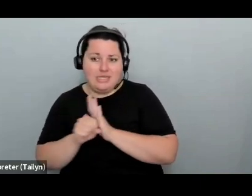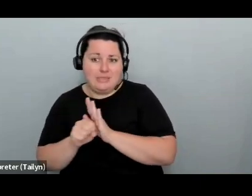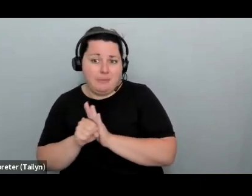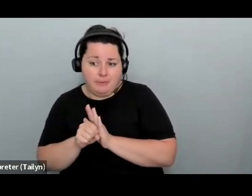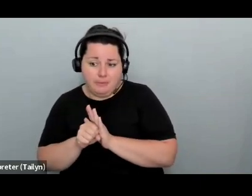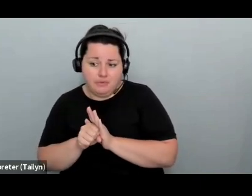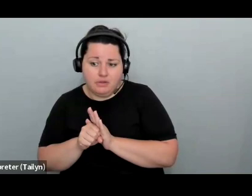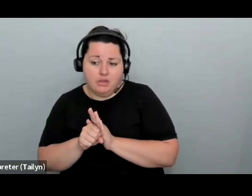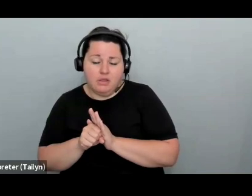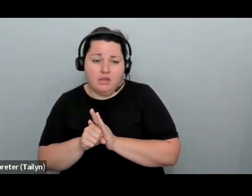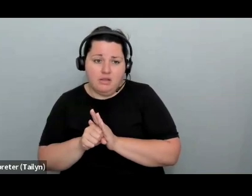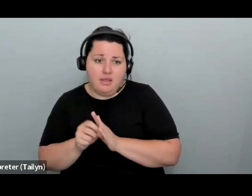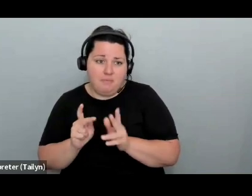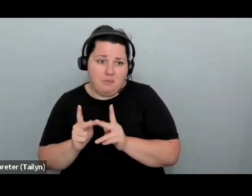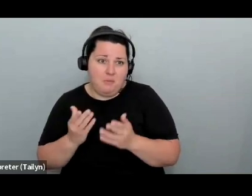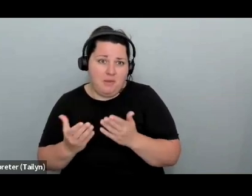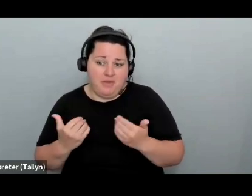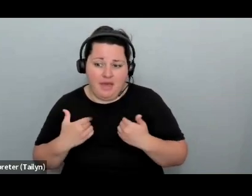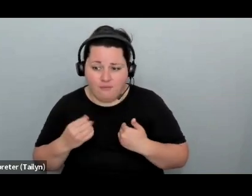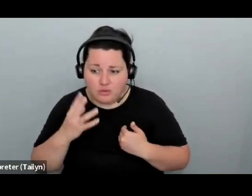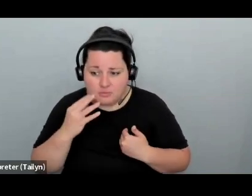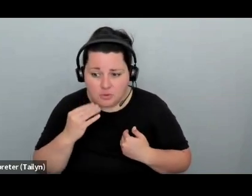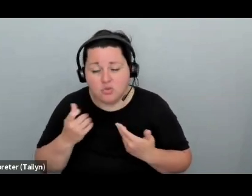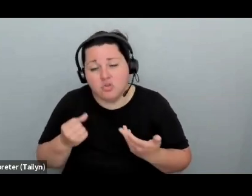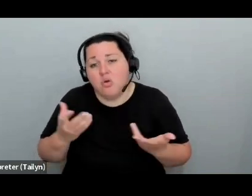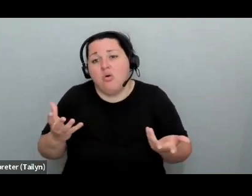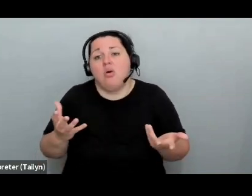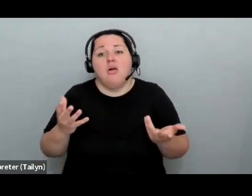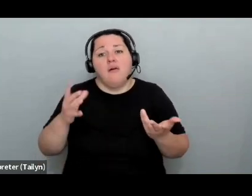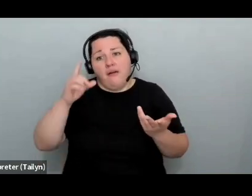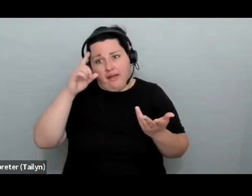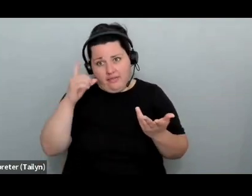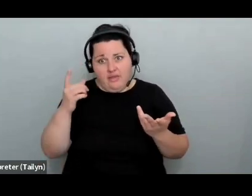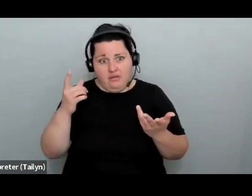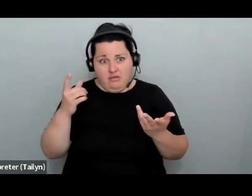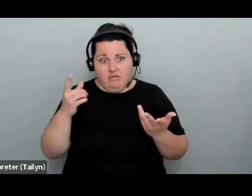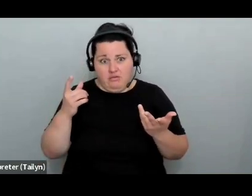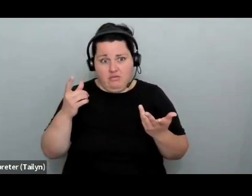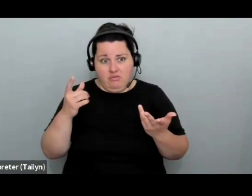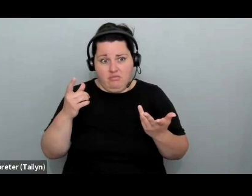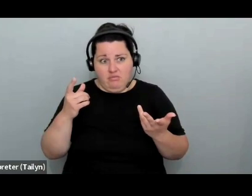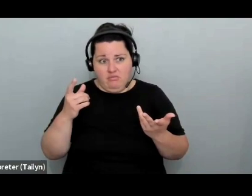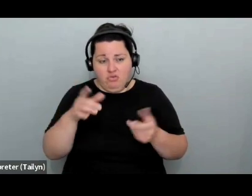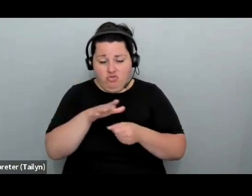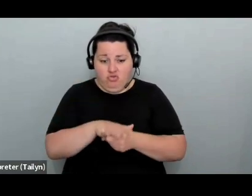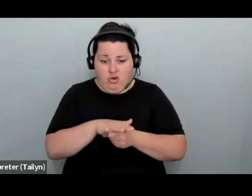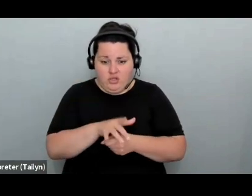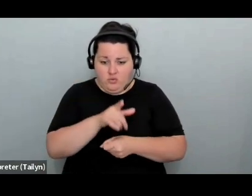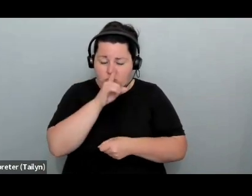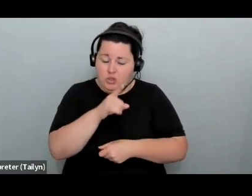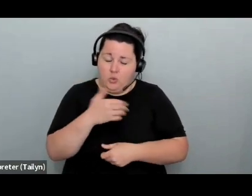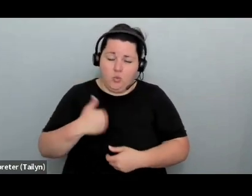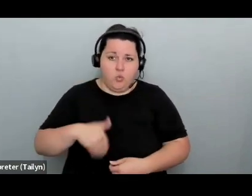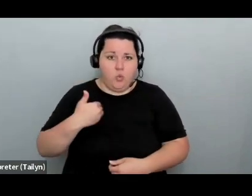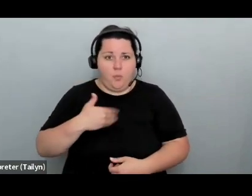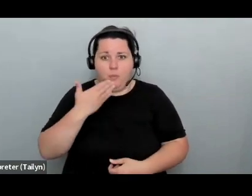that an individual may be having or experiencing. And so I think that when you look at the fact that stress is at a high point